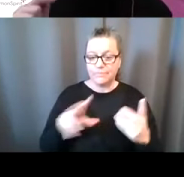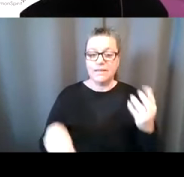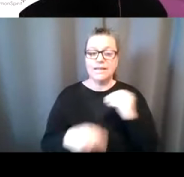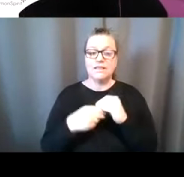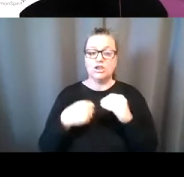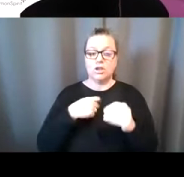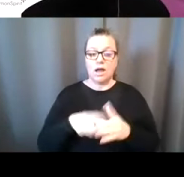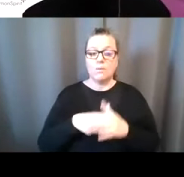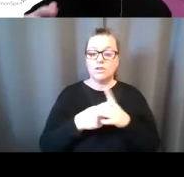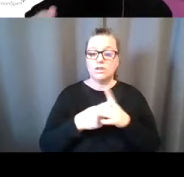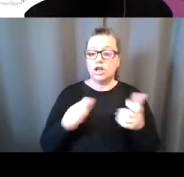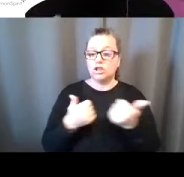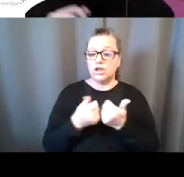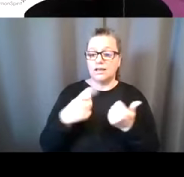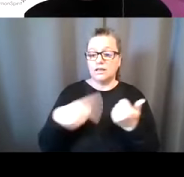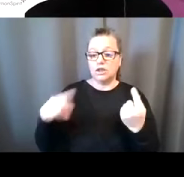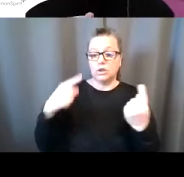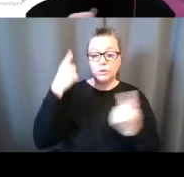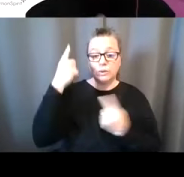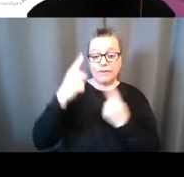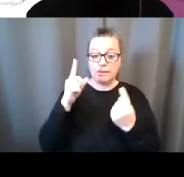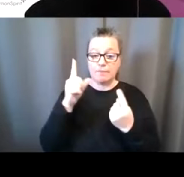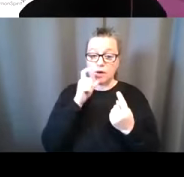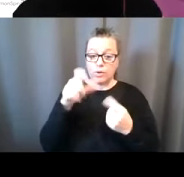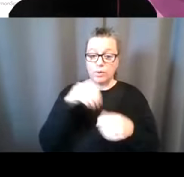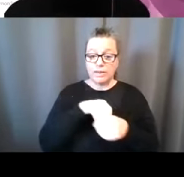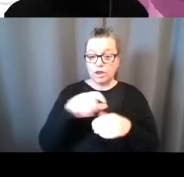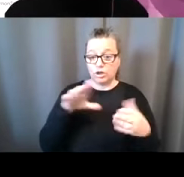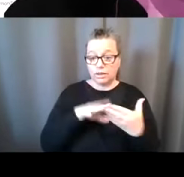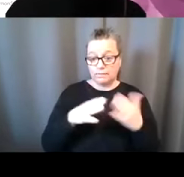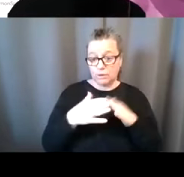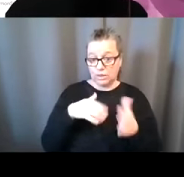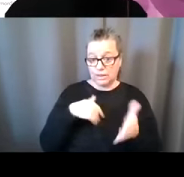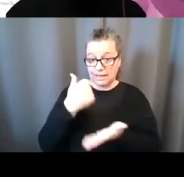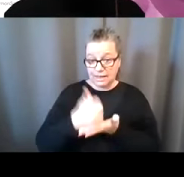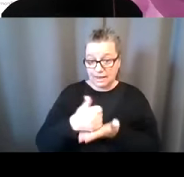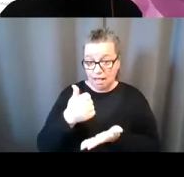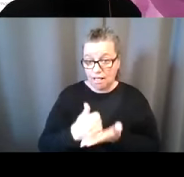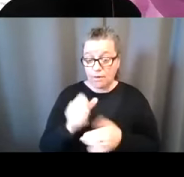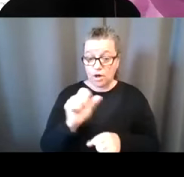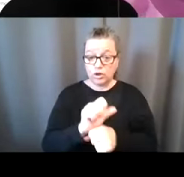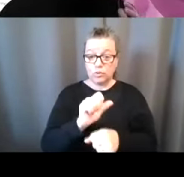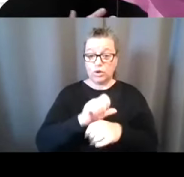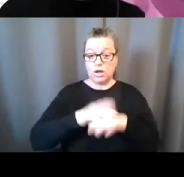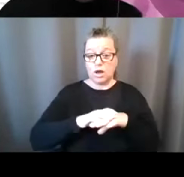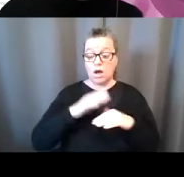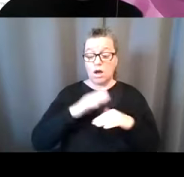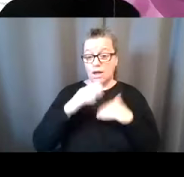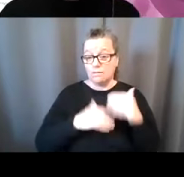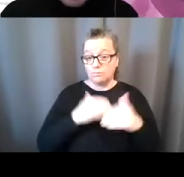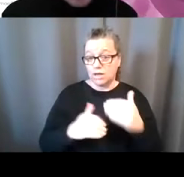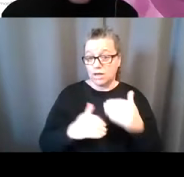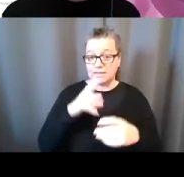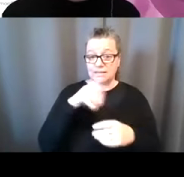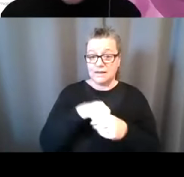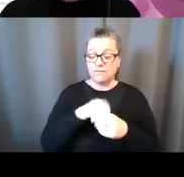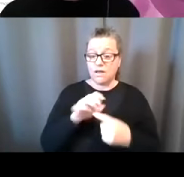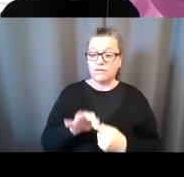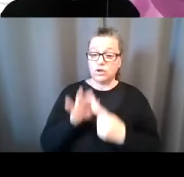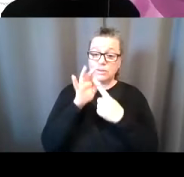start challenging you to think about who in your community can help you with this work. Are you working on a process that involves a unique